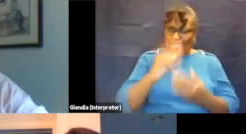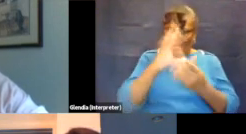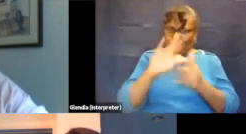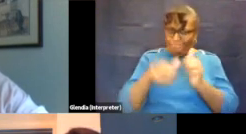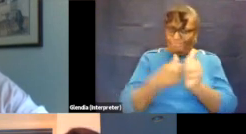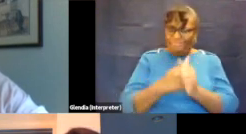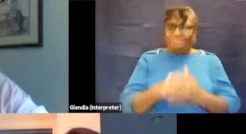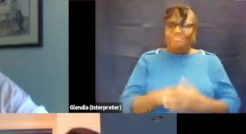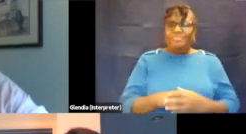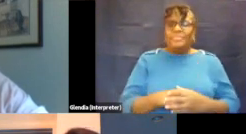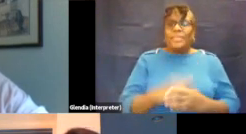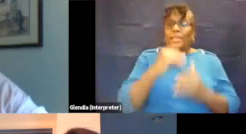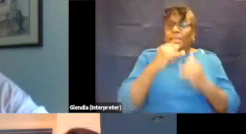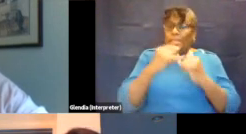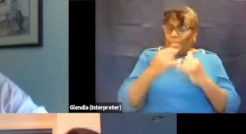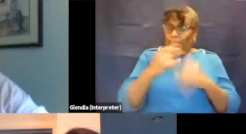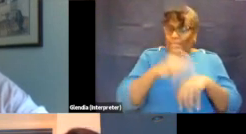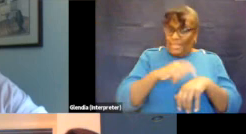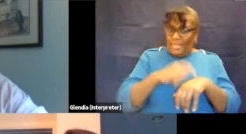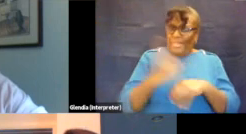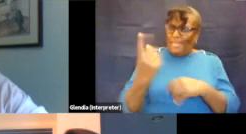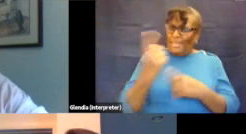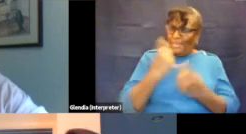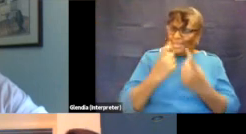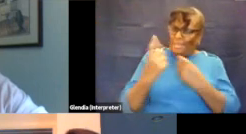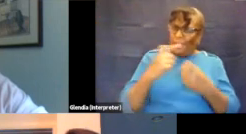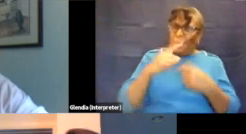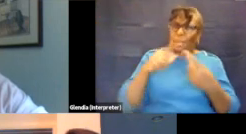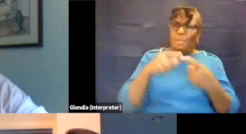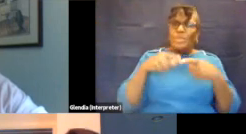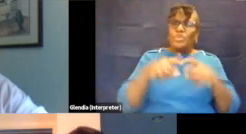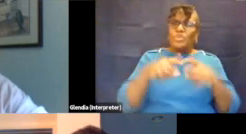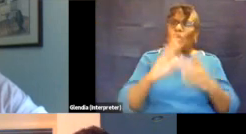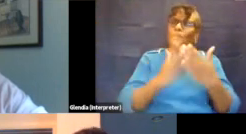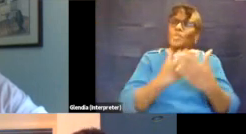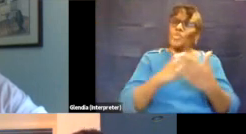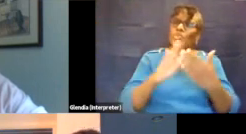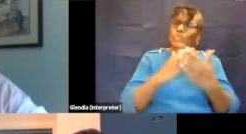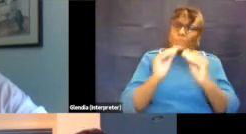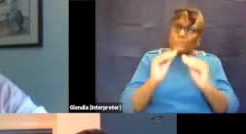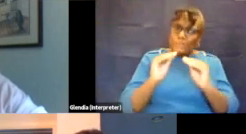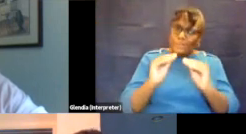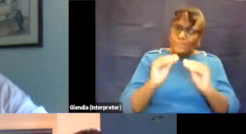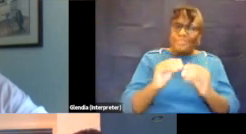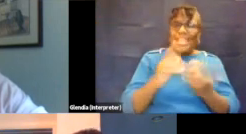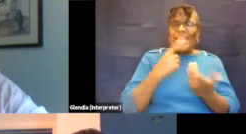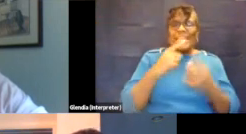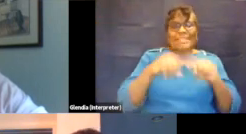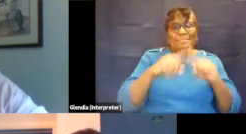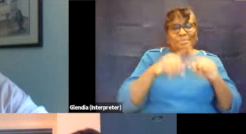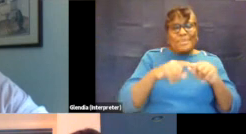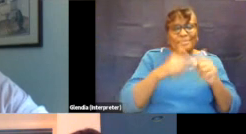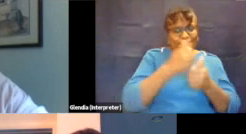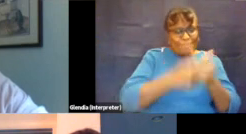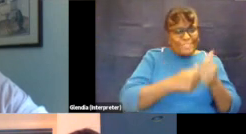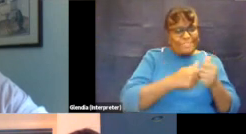Finally, many times I was asked about hearing aid use during musical instruction. So it was often a case-by-case issue. So you